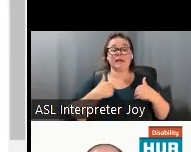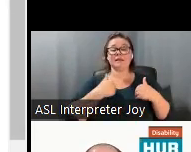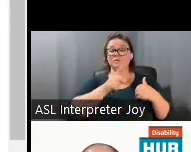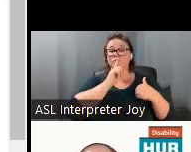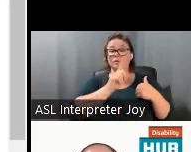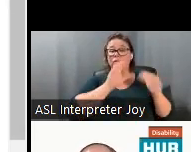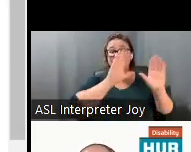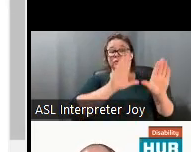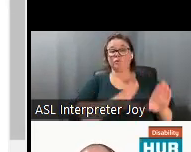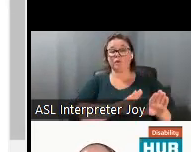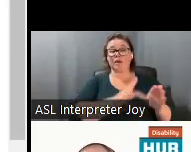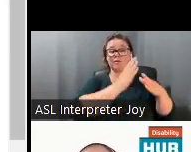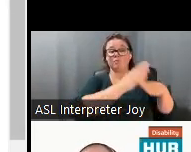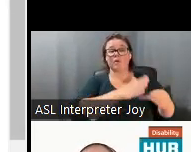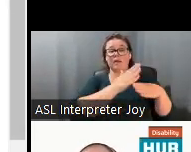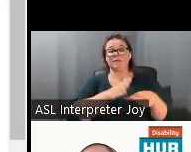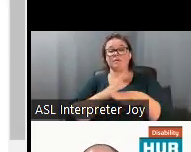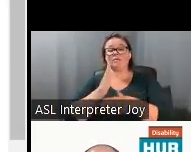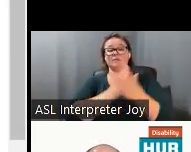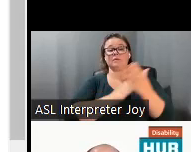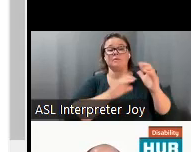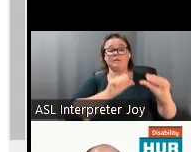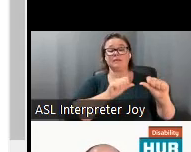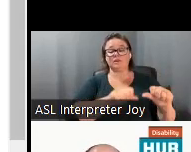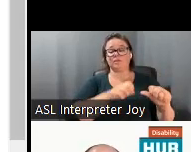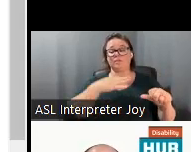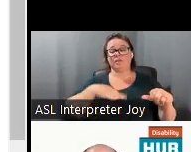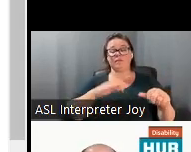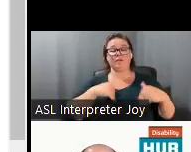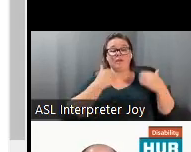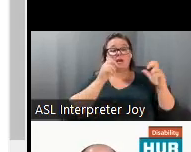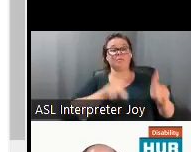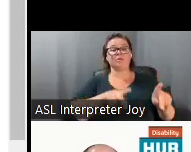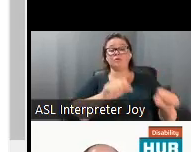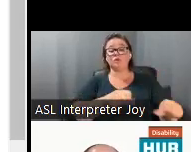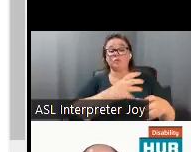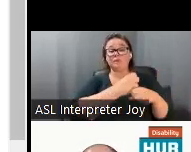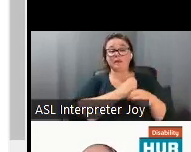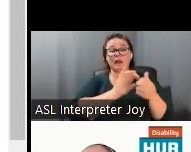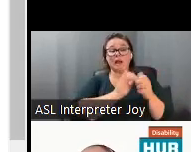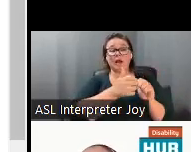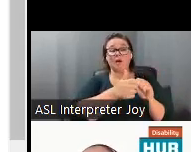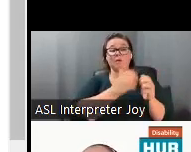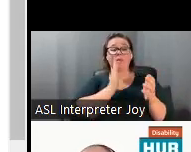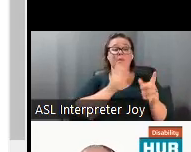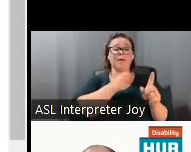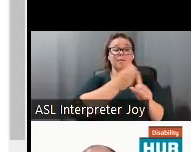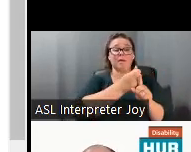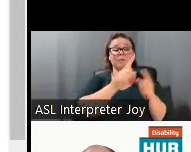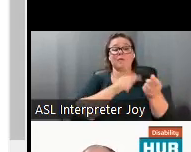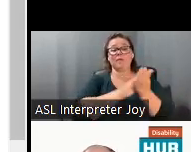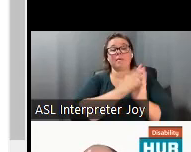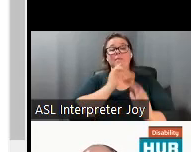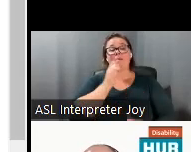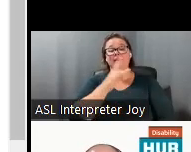great breakdown of some of the potential benefits a young person could be receiving and how that might be impacted by turning 18